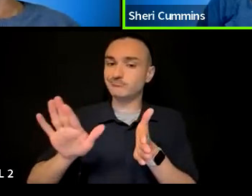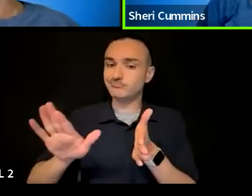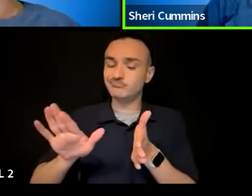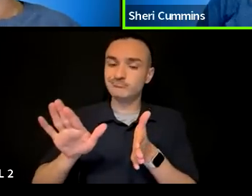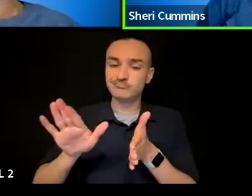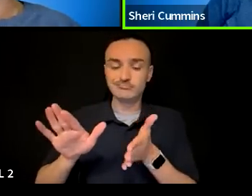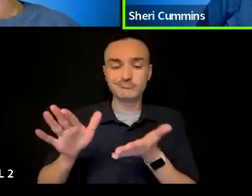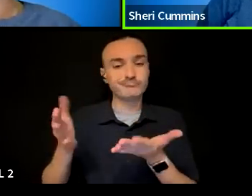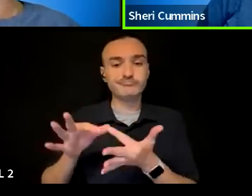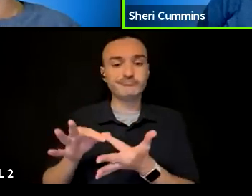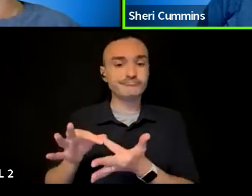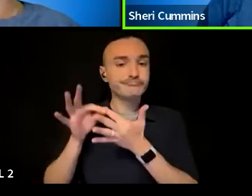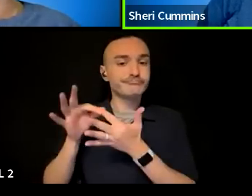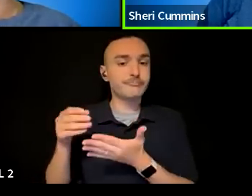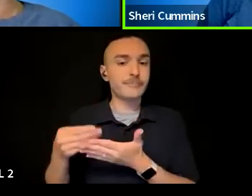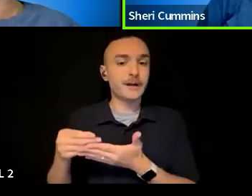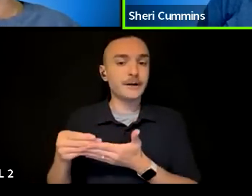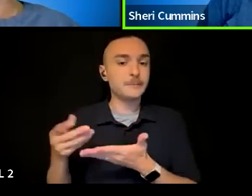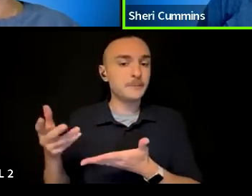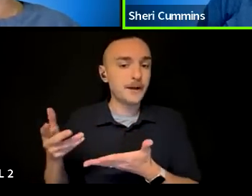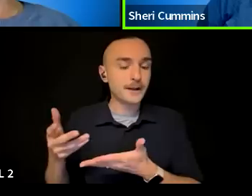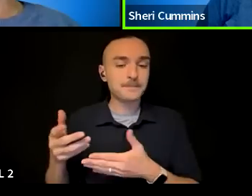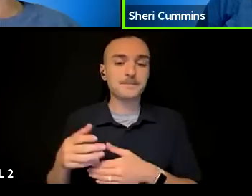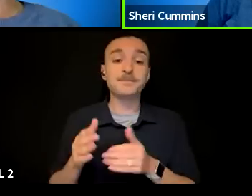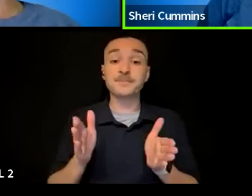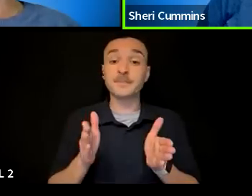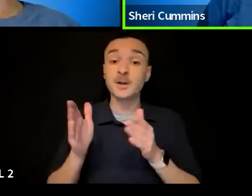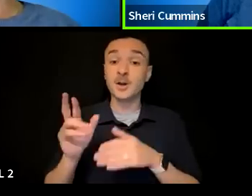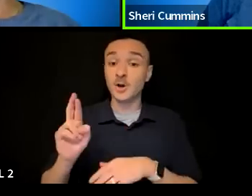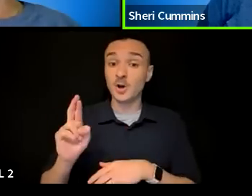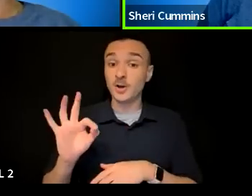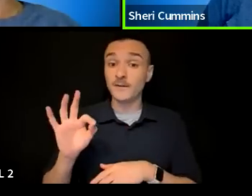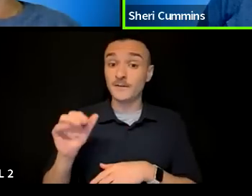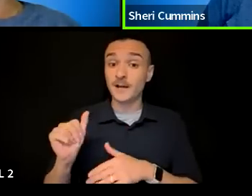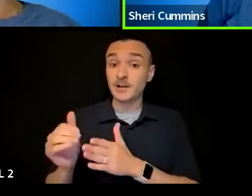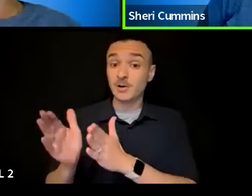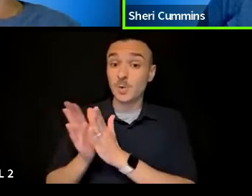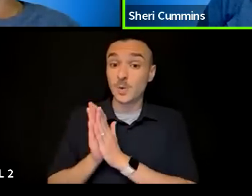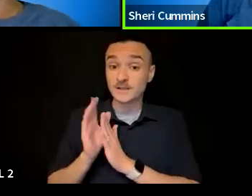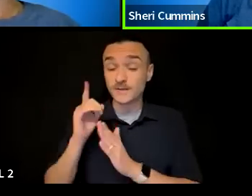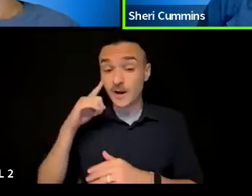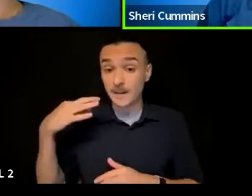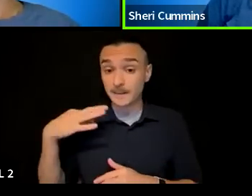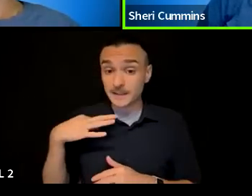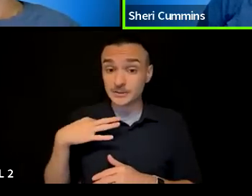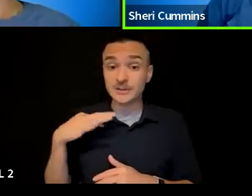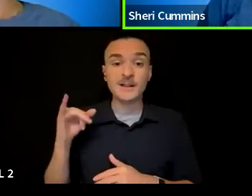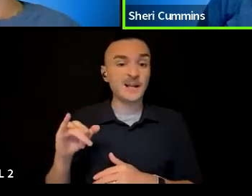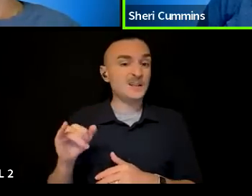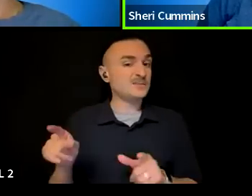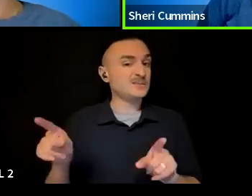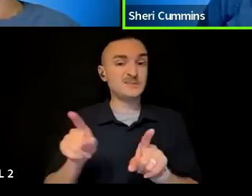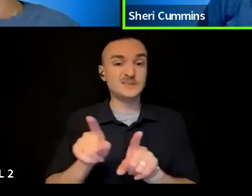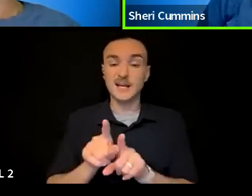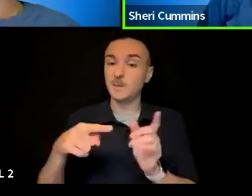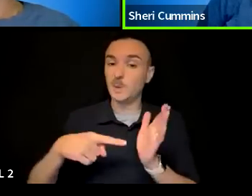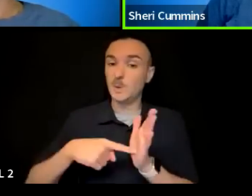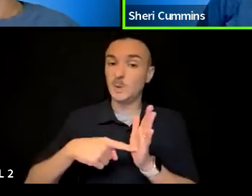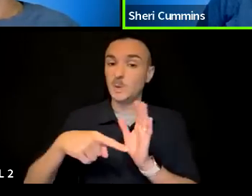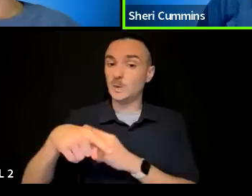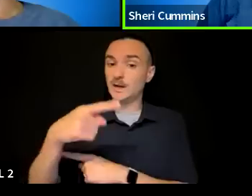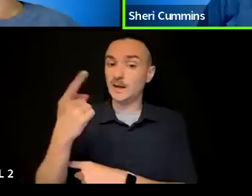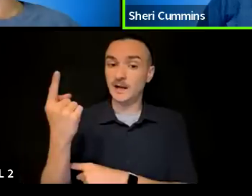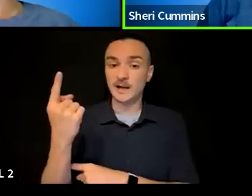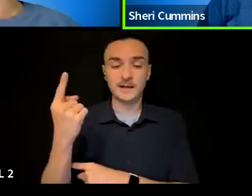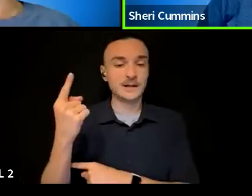set-asides are. RFAs, requests for applications, are often a single due date, and it's a specific due date just